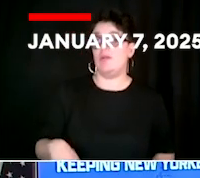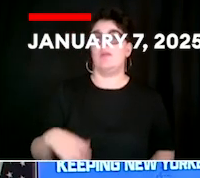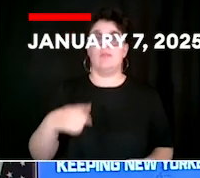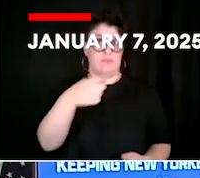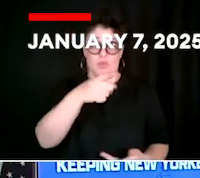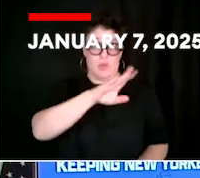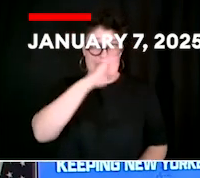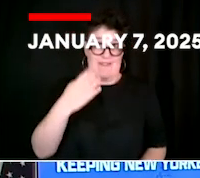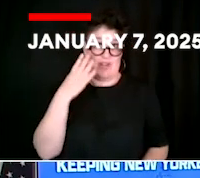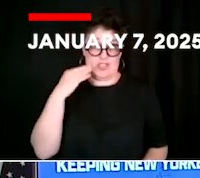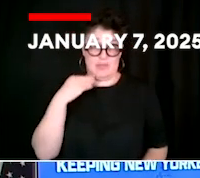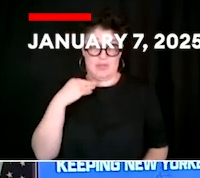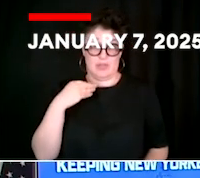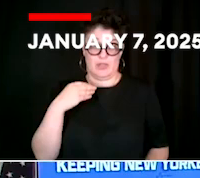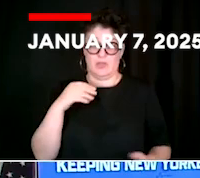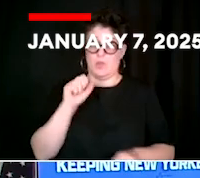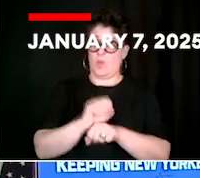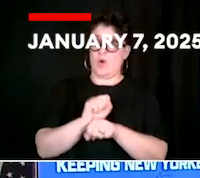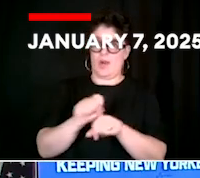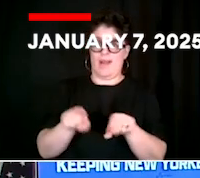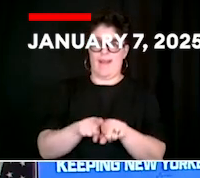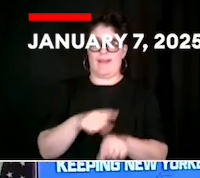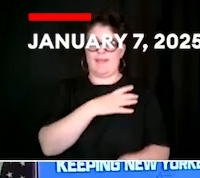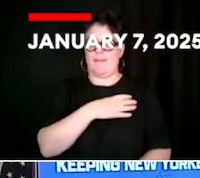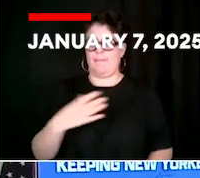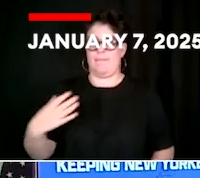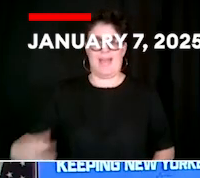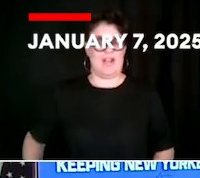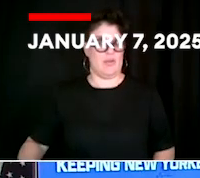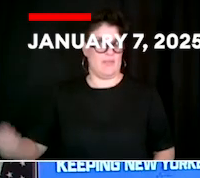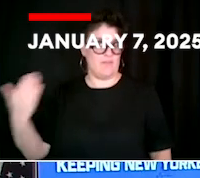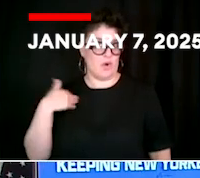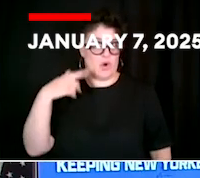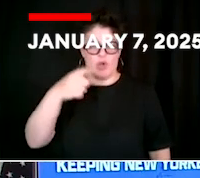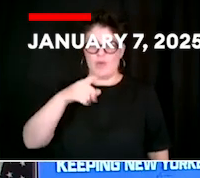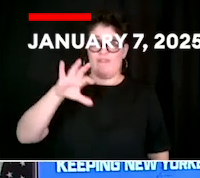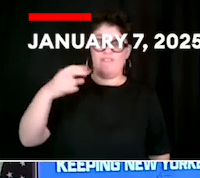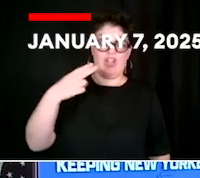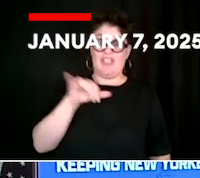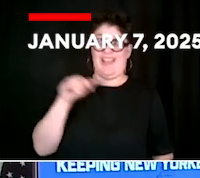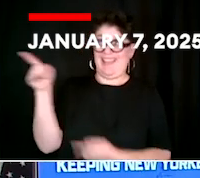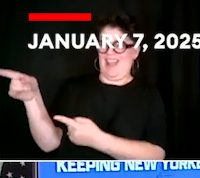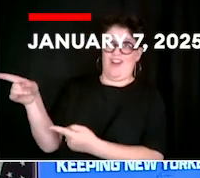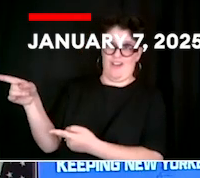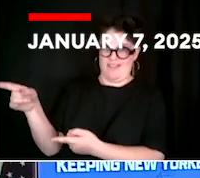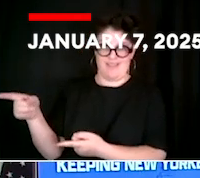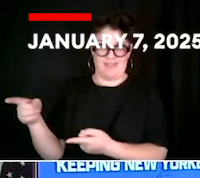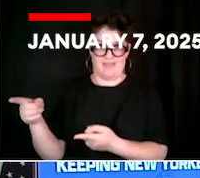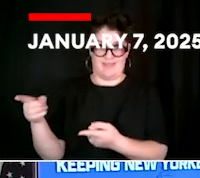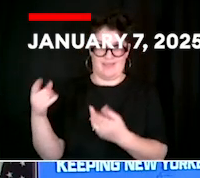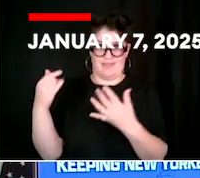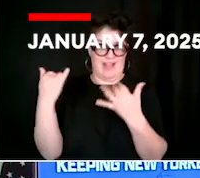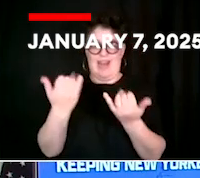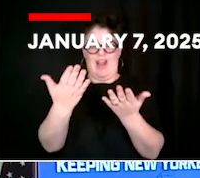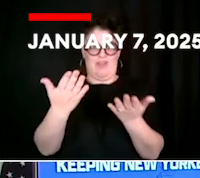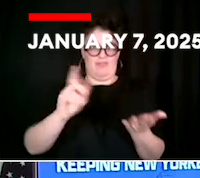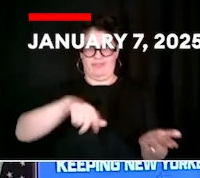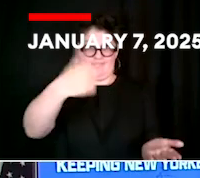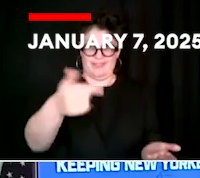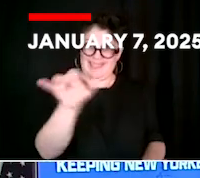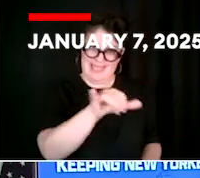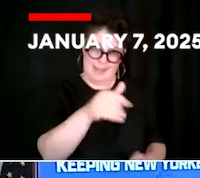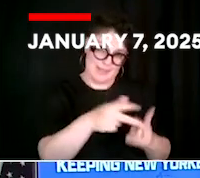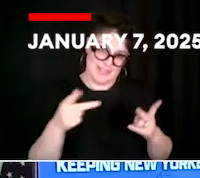criticism, considering you came in fresh like they are? And then separately, you've been saying, related